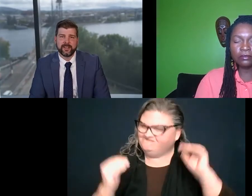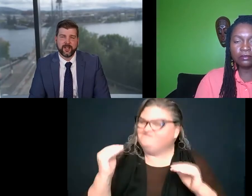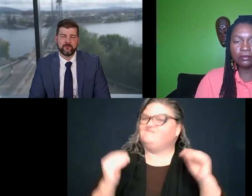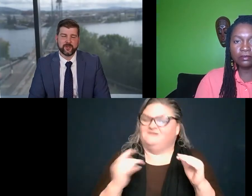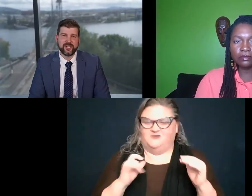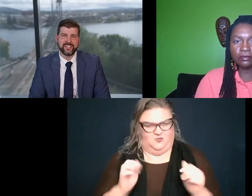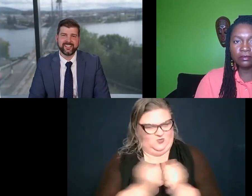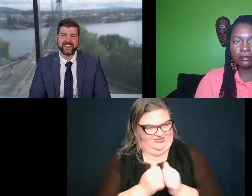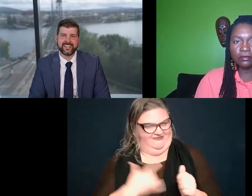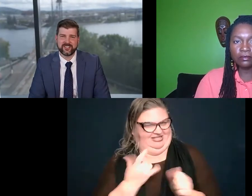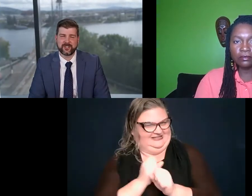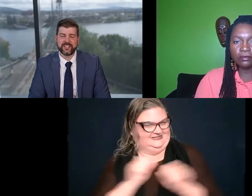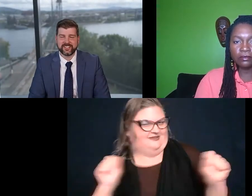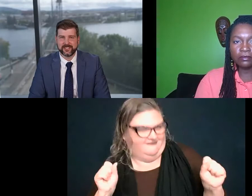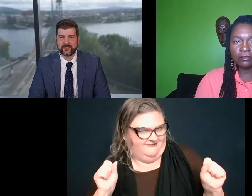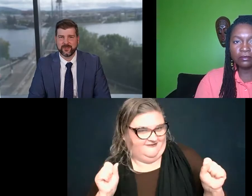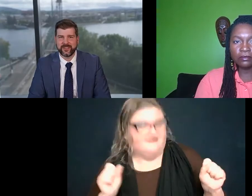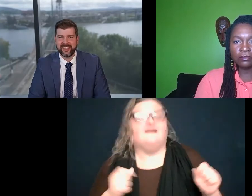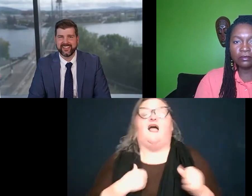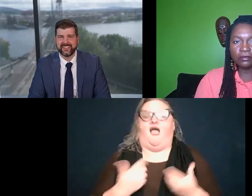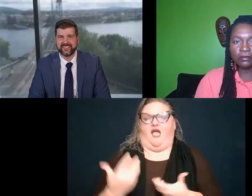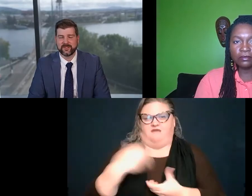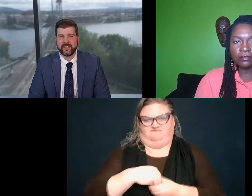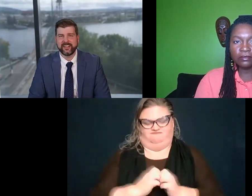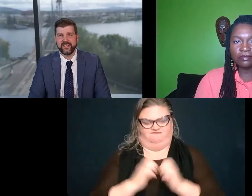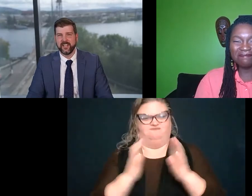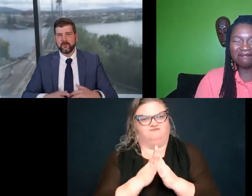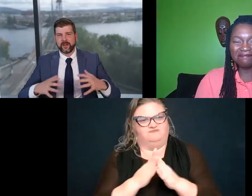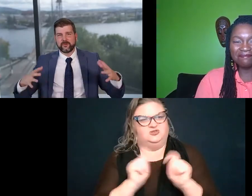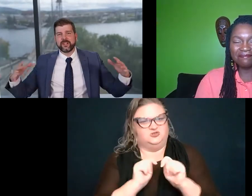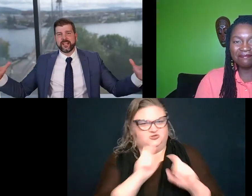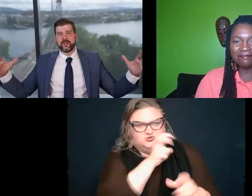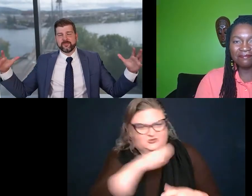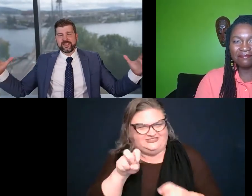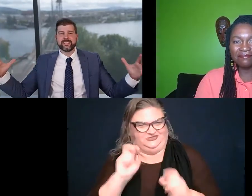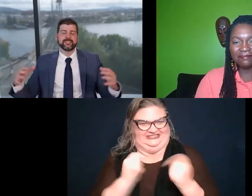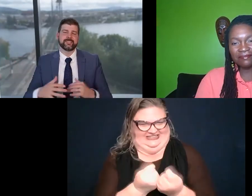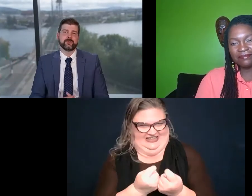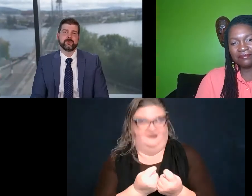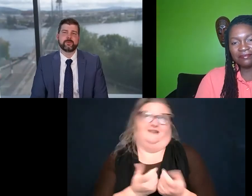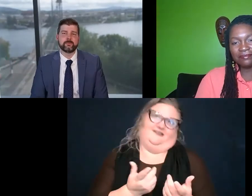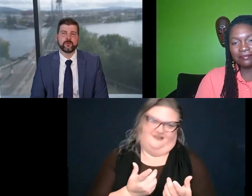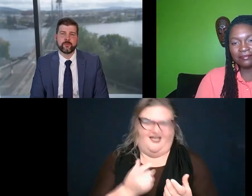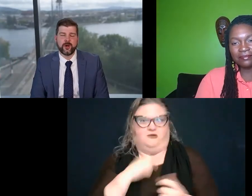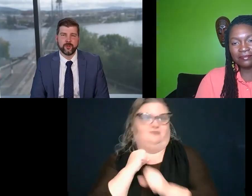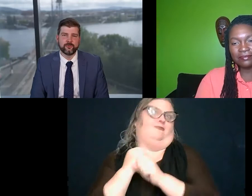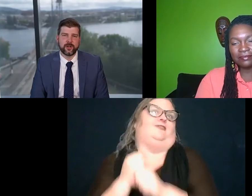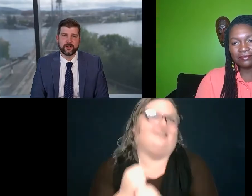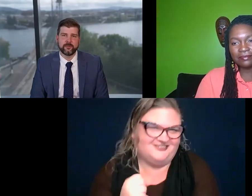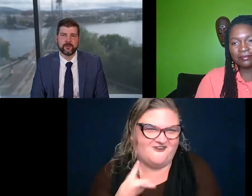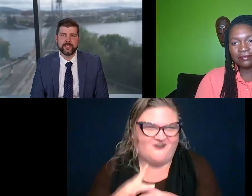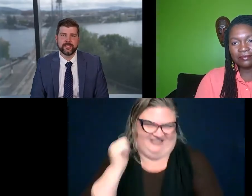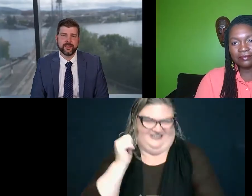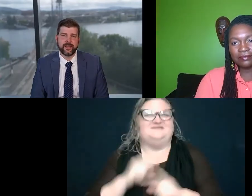And unfortunately, I got transitioned sooner than I anticipated. But I reached out immediately to people from all over